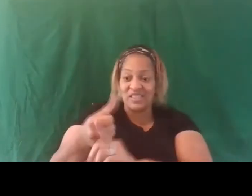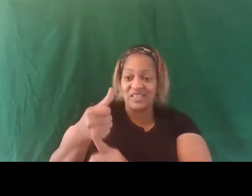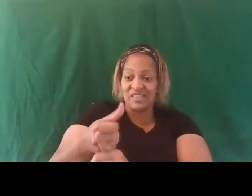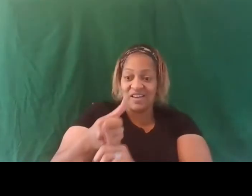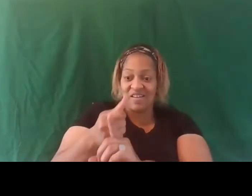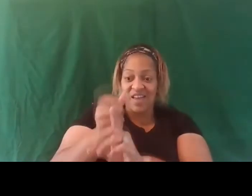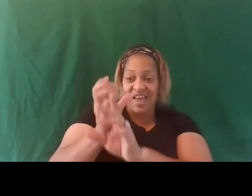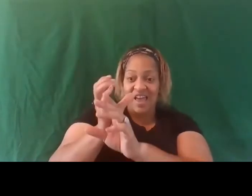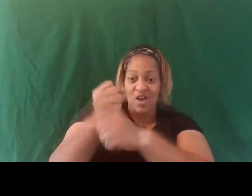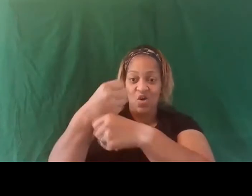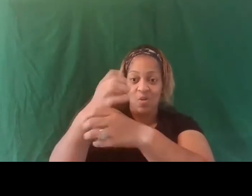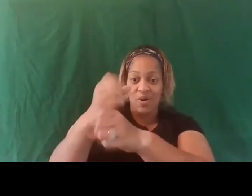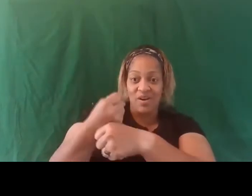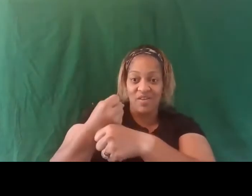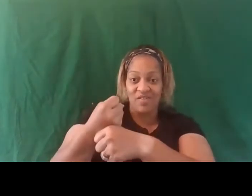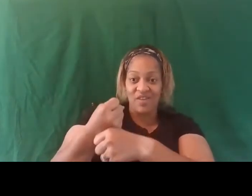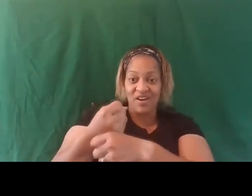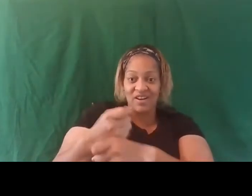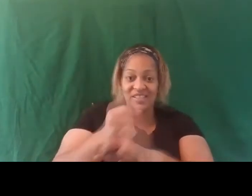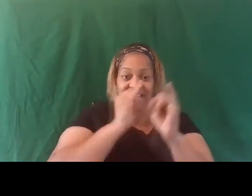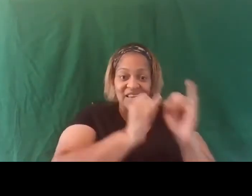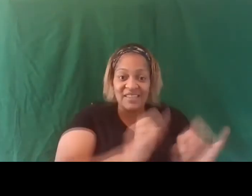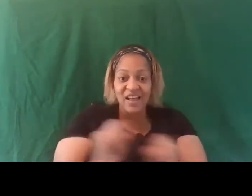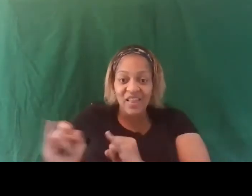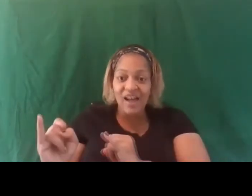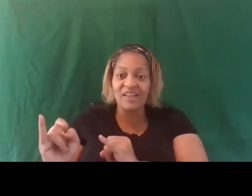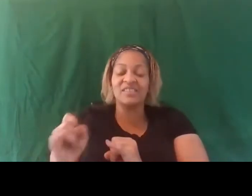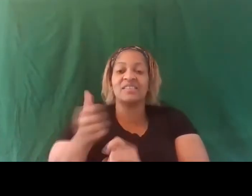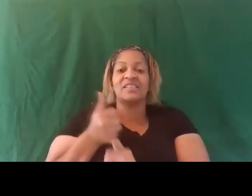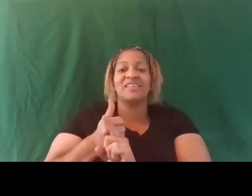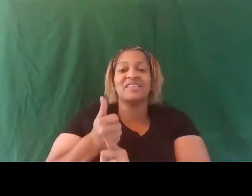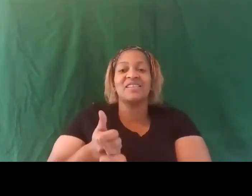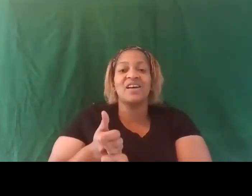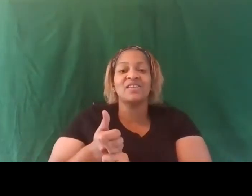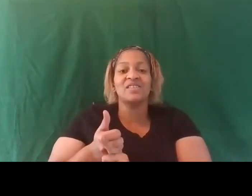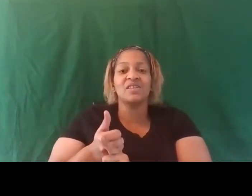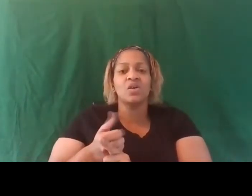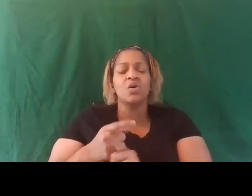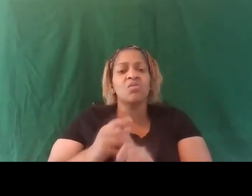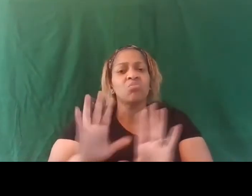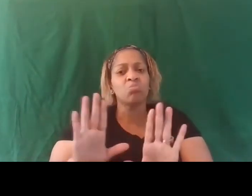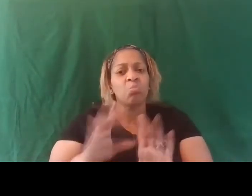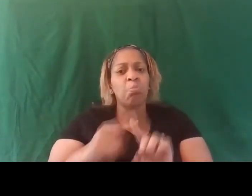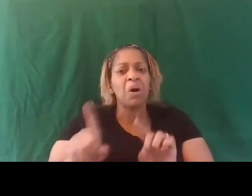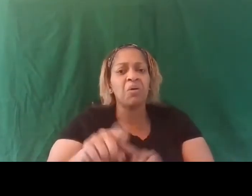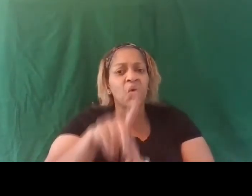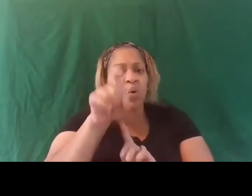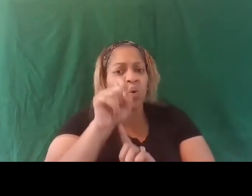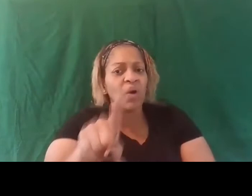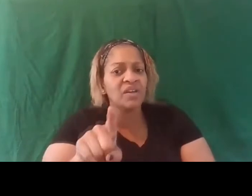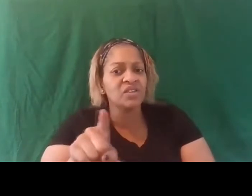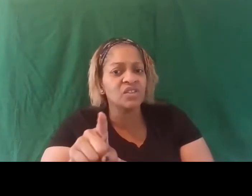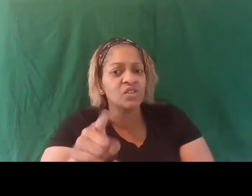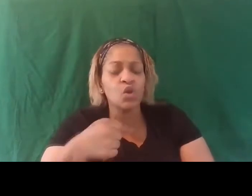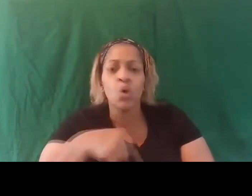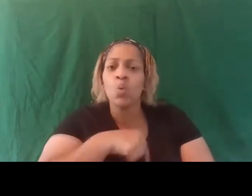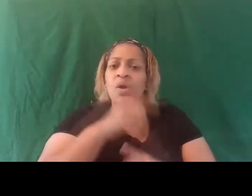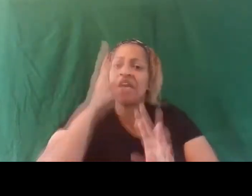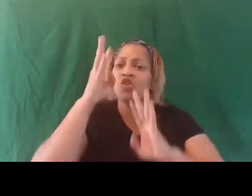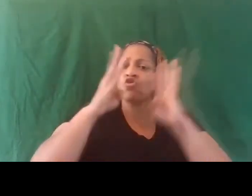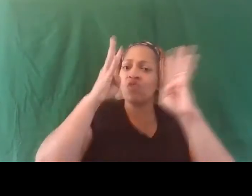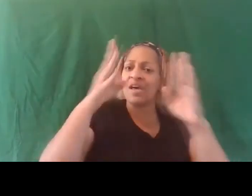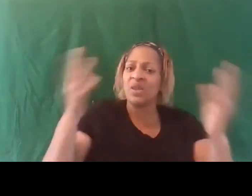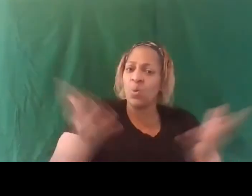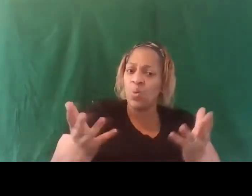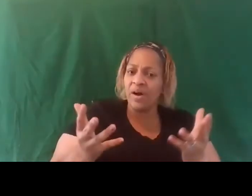incarnating, personified, individualizing itself. Question is, what are we creating? What are